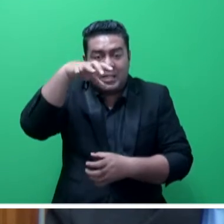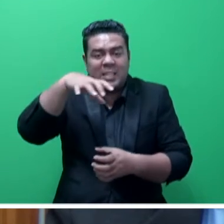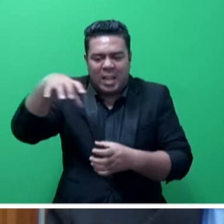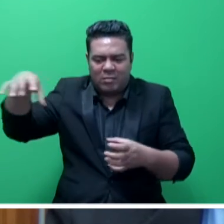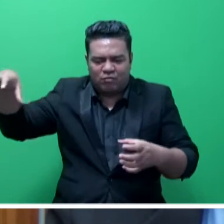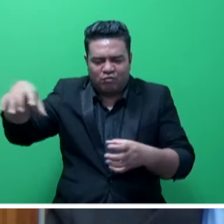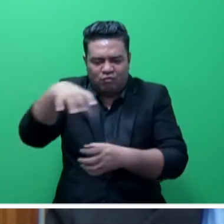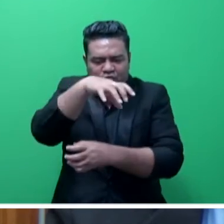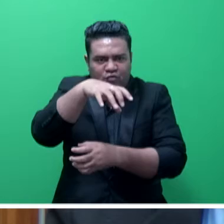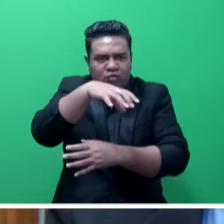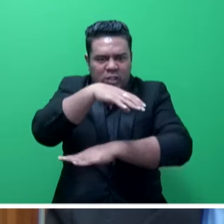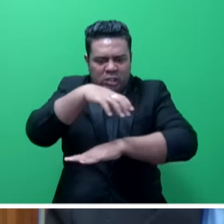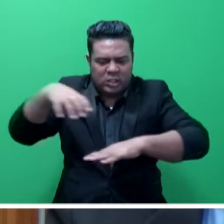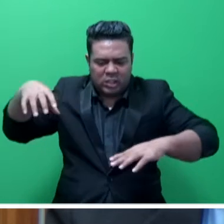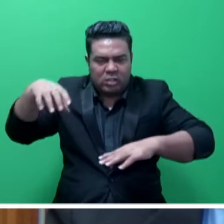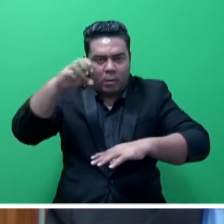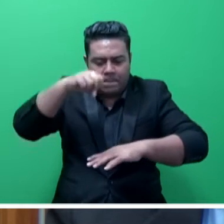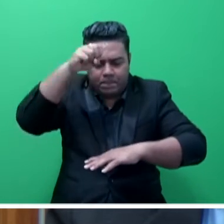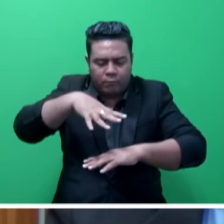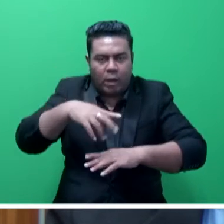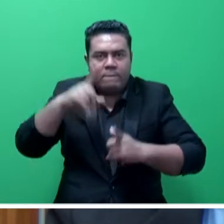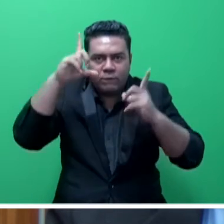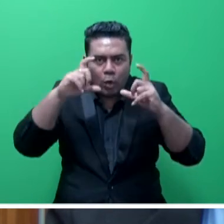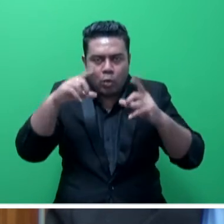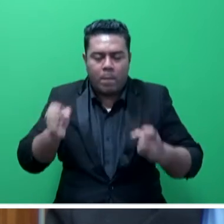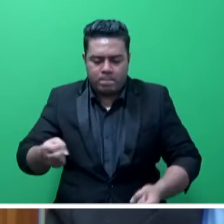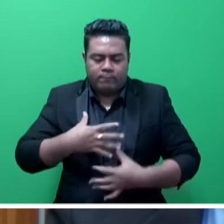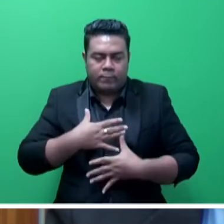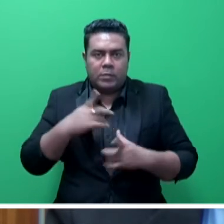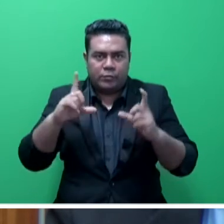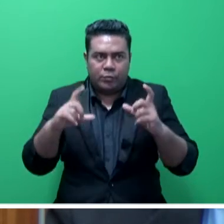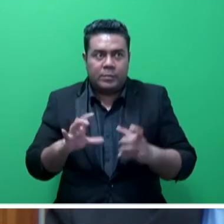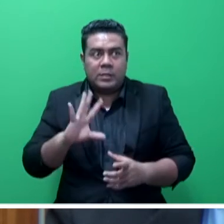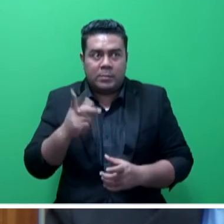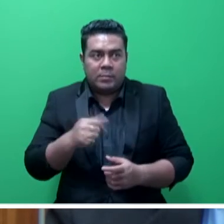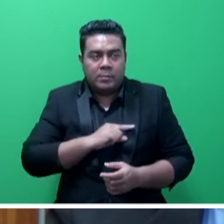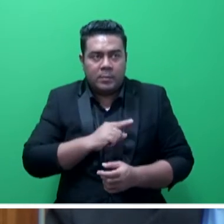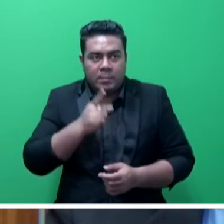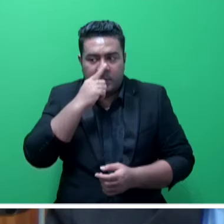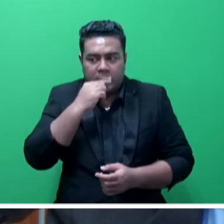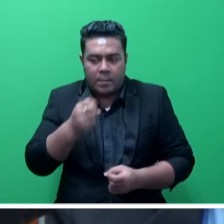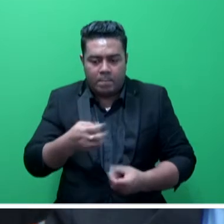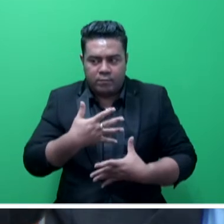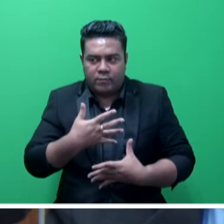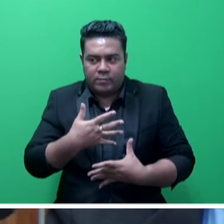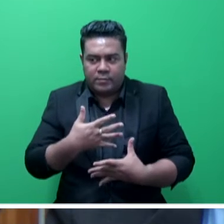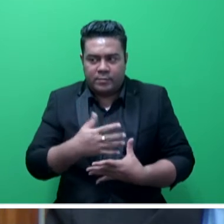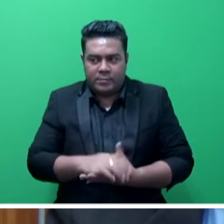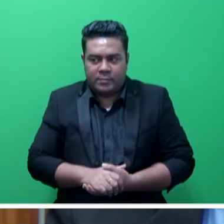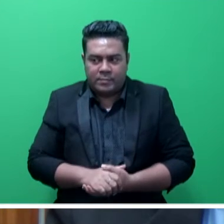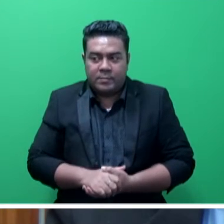X-ray, also gives really good images in which some of the patients that would actually get a CT scan before would